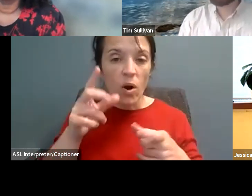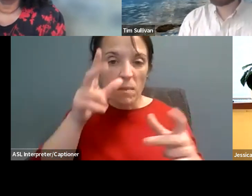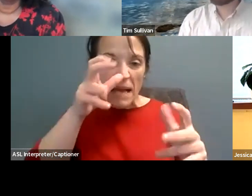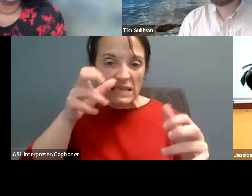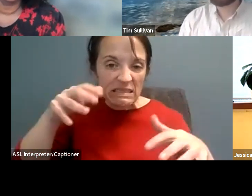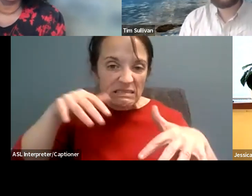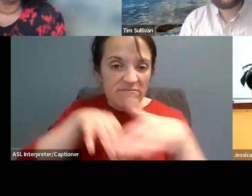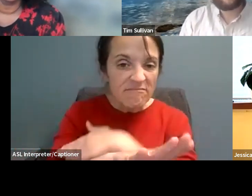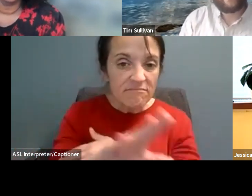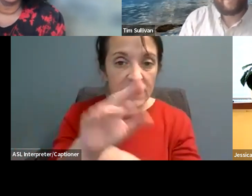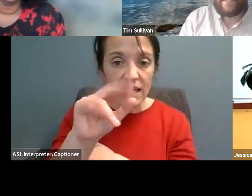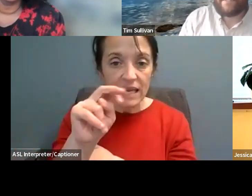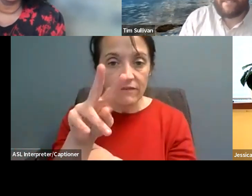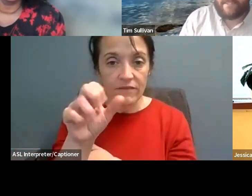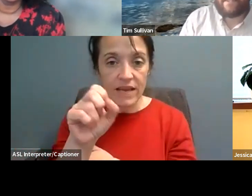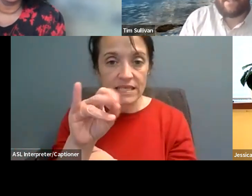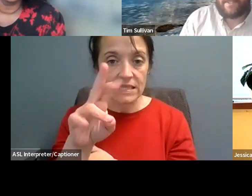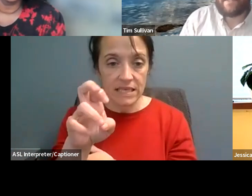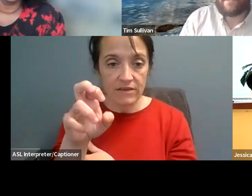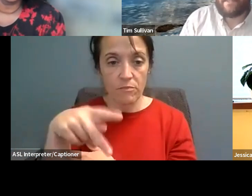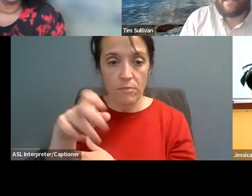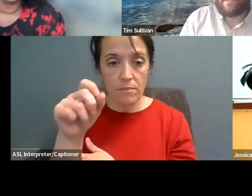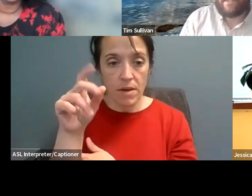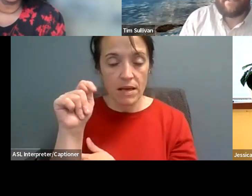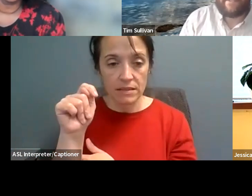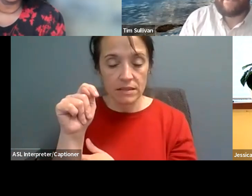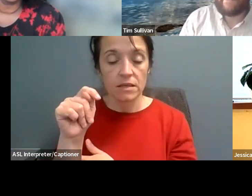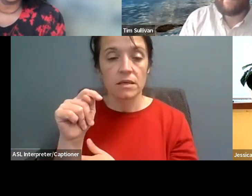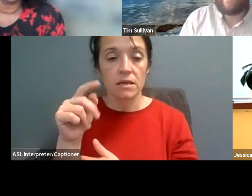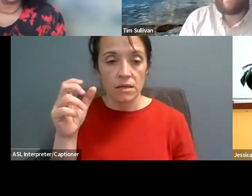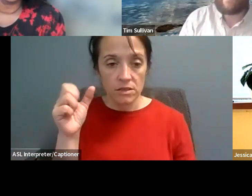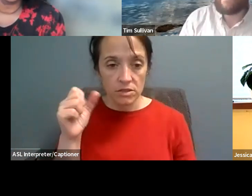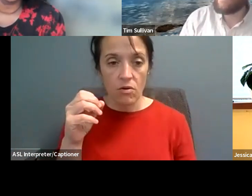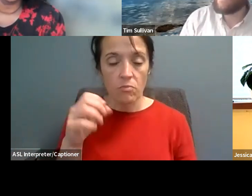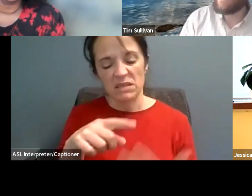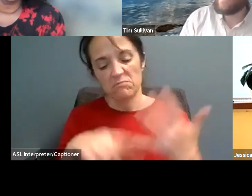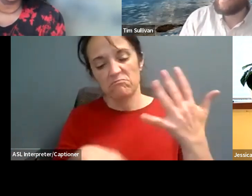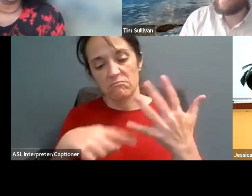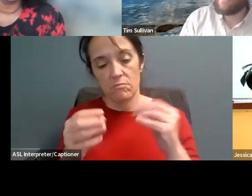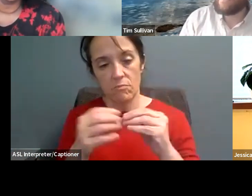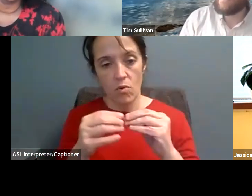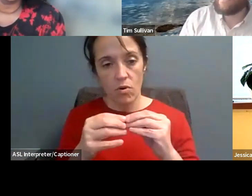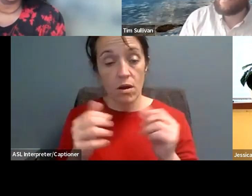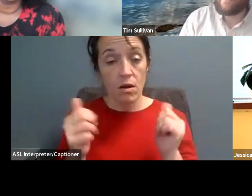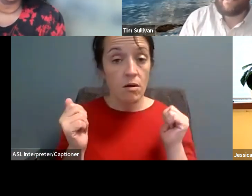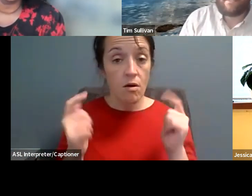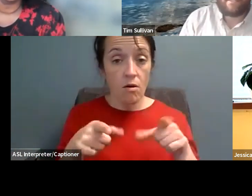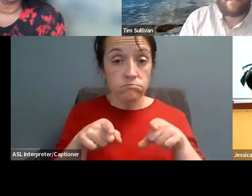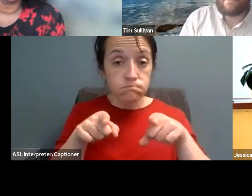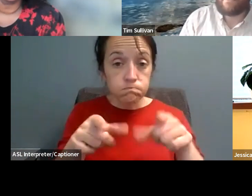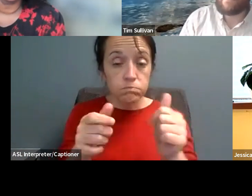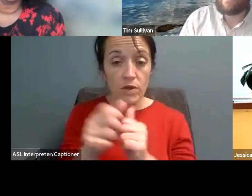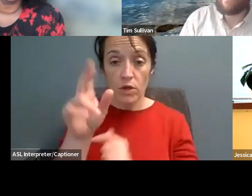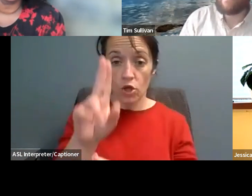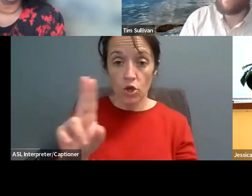species. And these all I found, among others, and I found that these all aligned directly with the